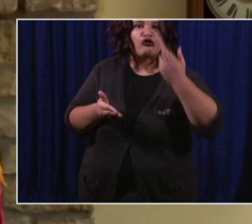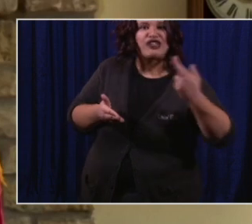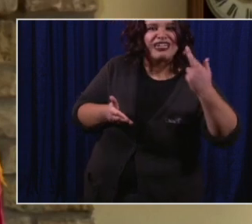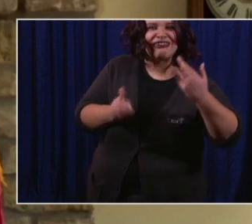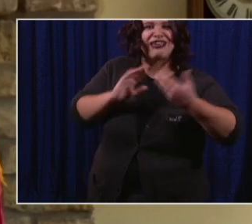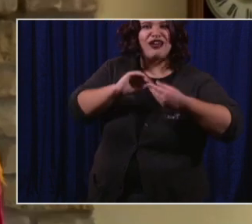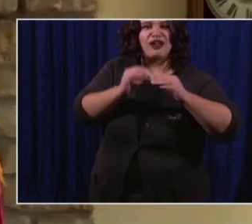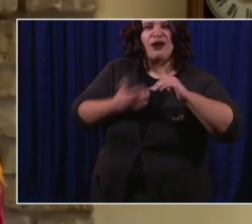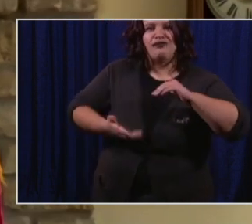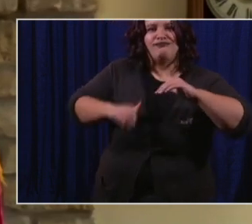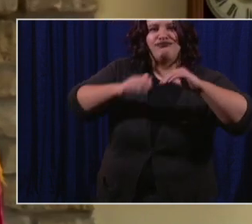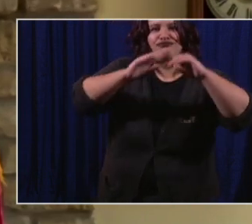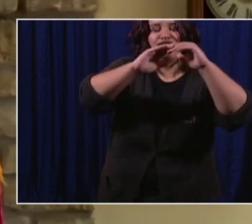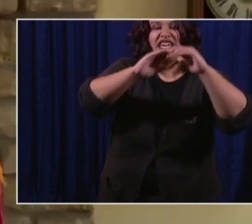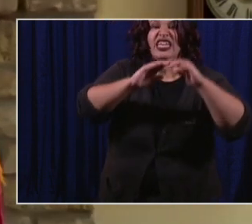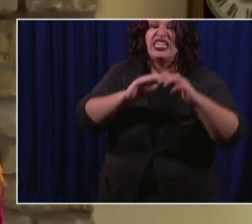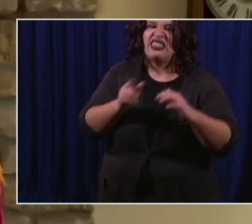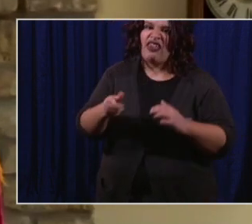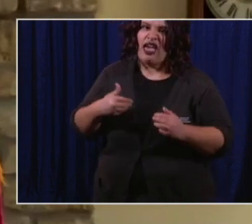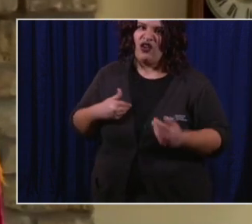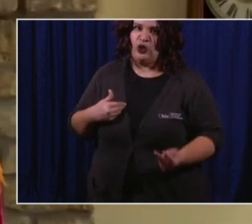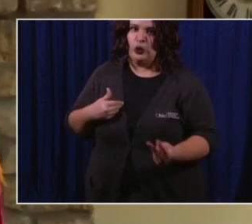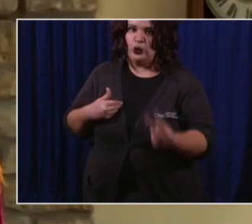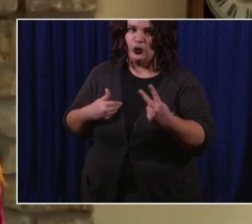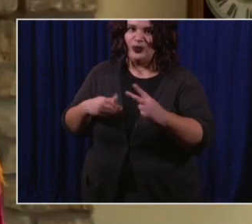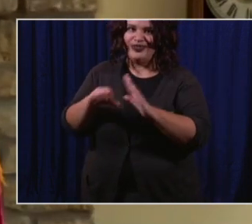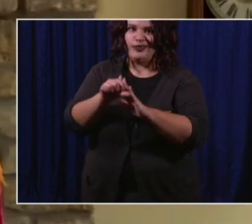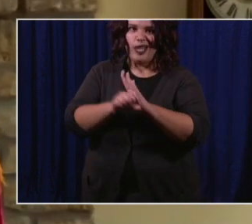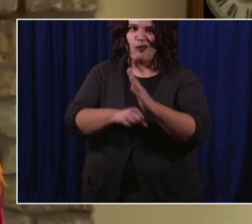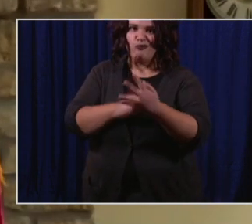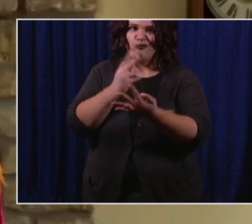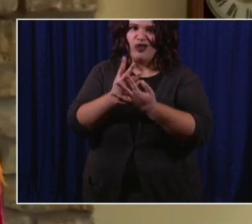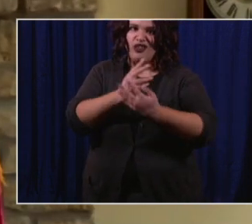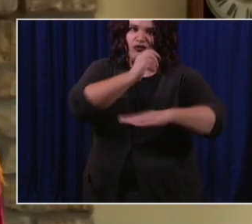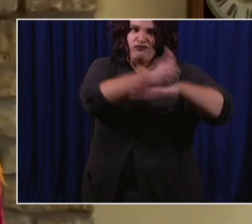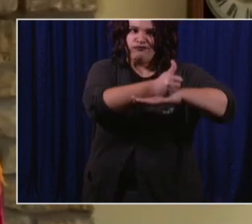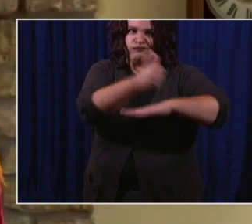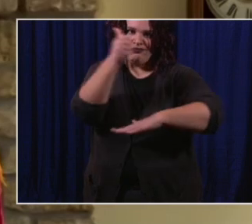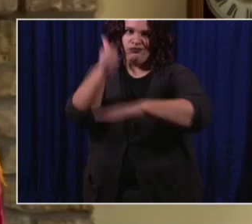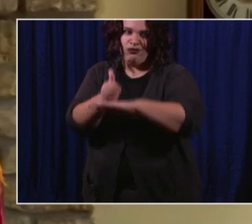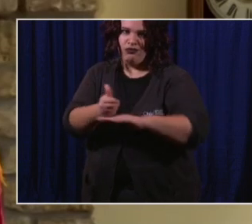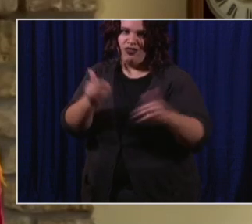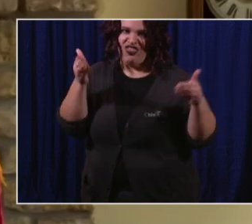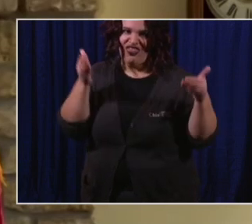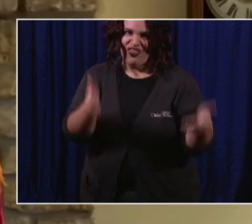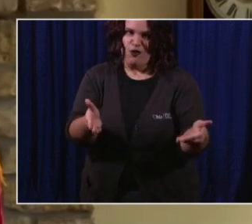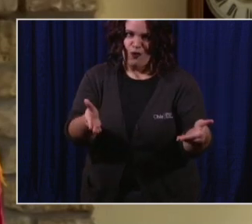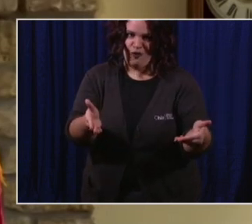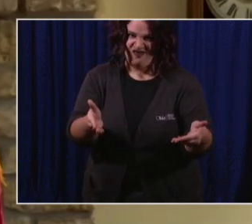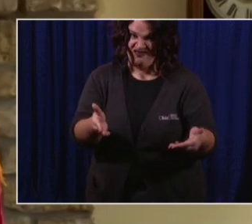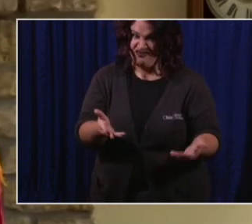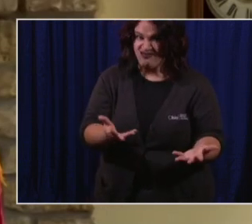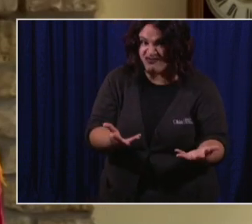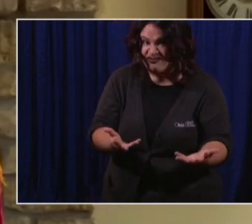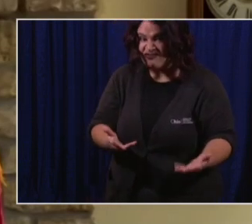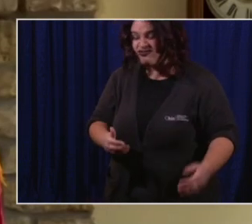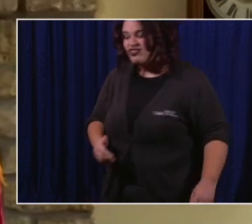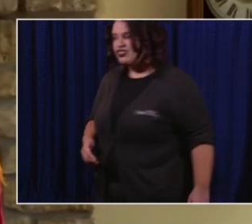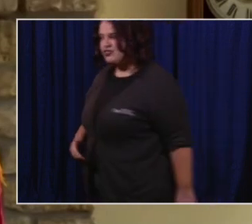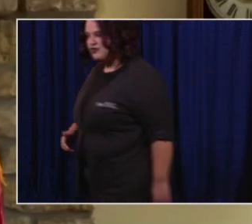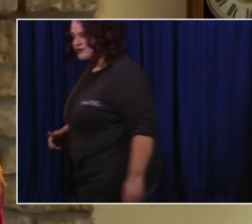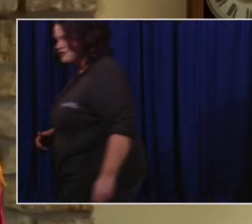you. Yeah, for some of the things that we look at, Carl, the prison is removed from there.